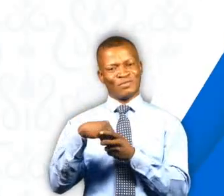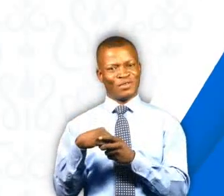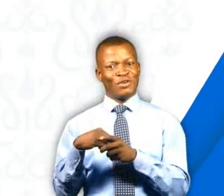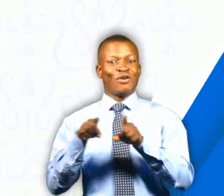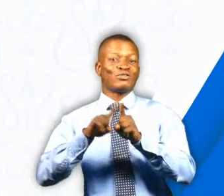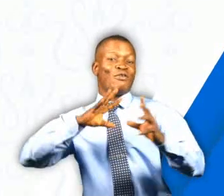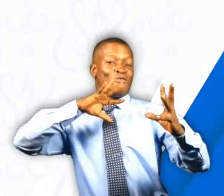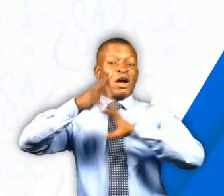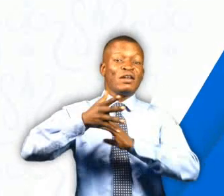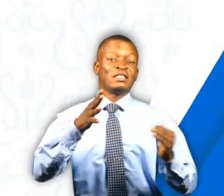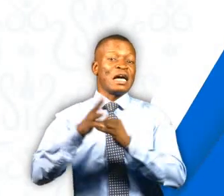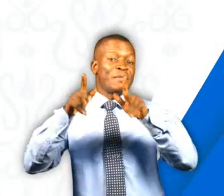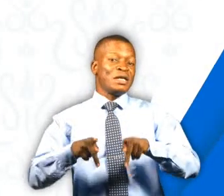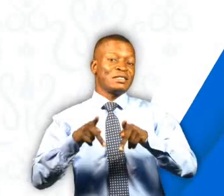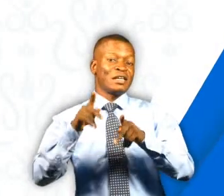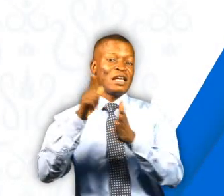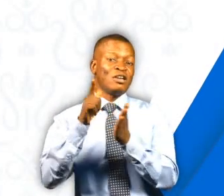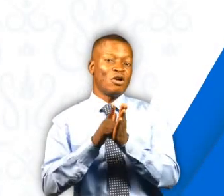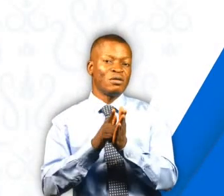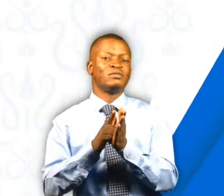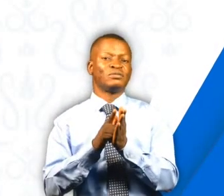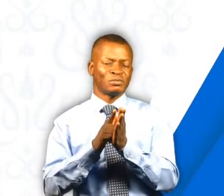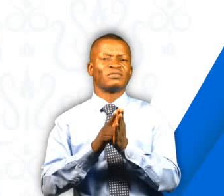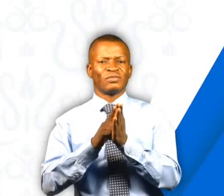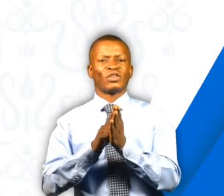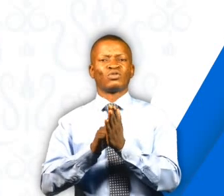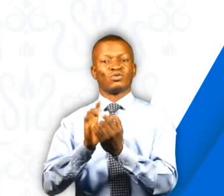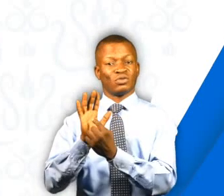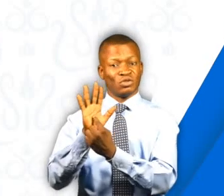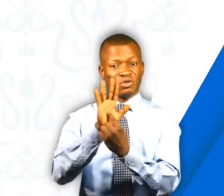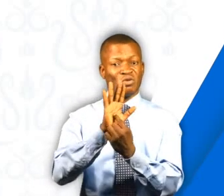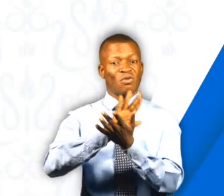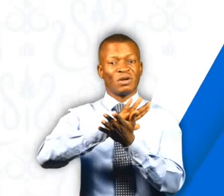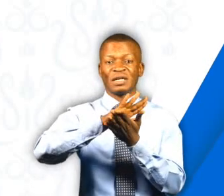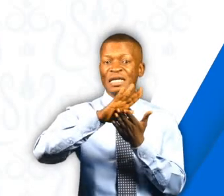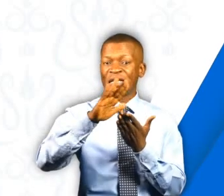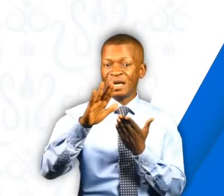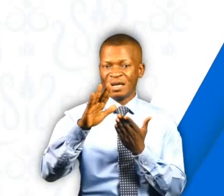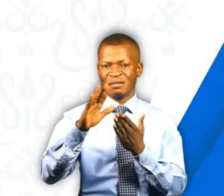As for the BAP, you know, the Violence Against Person Act provides